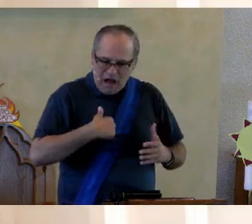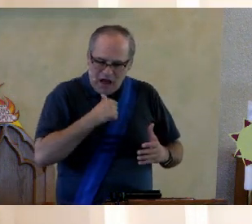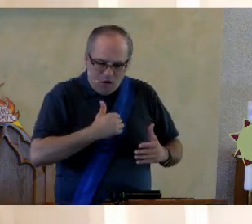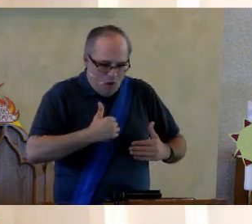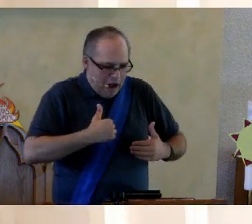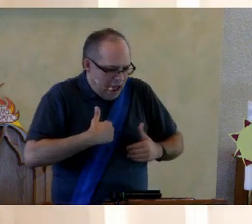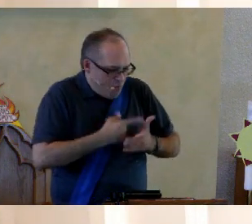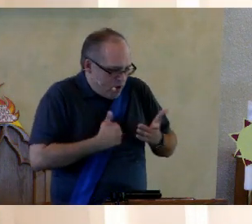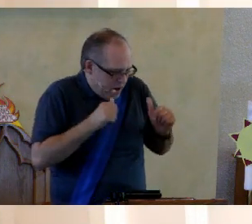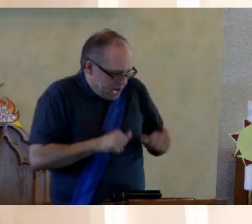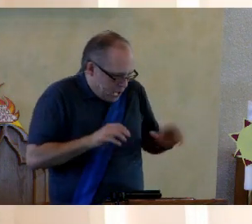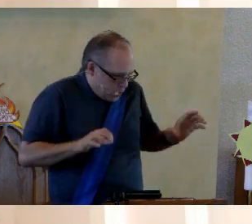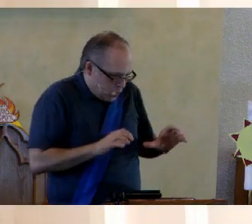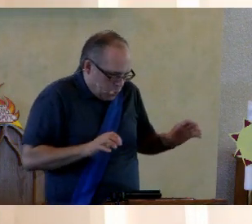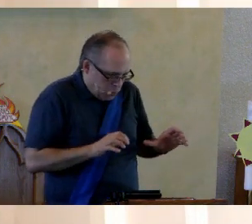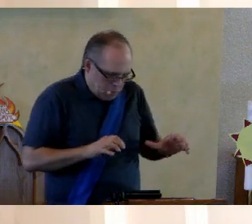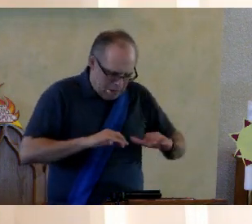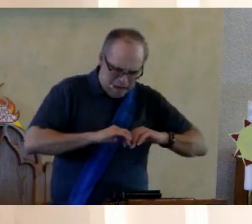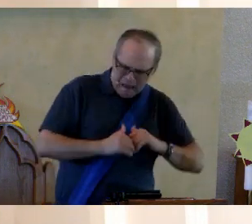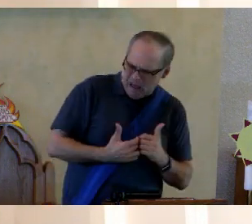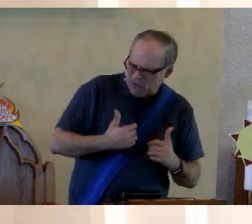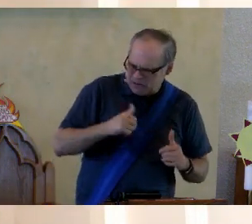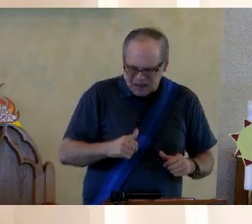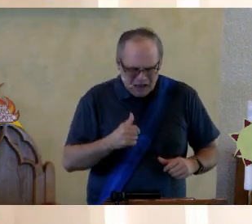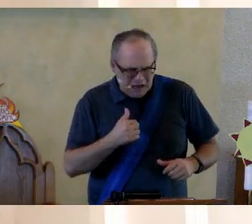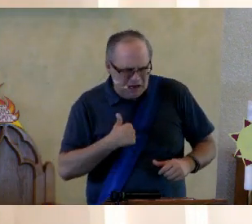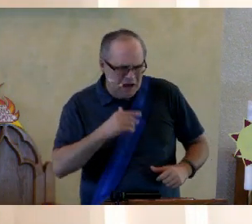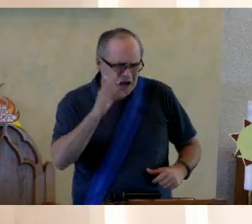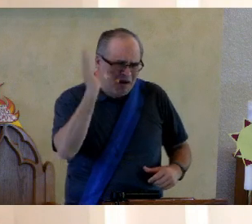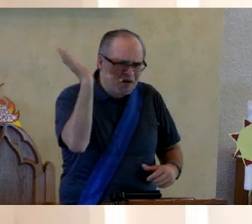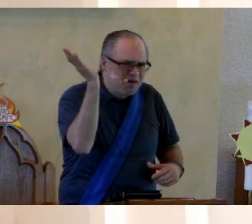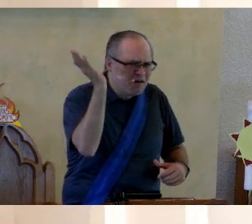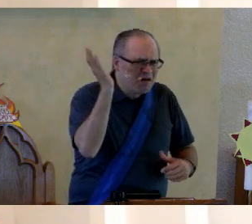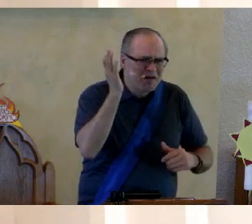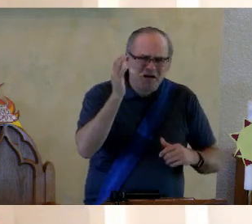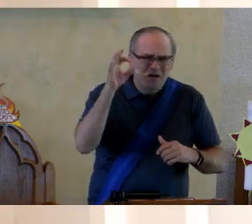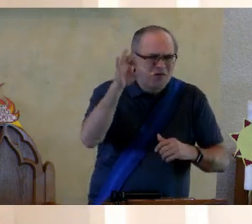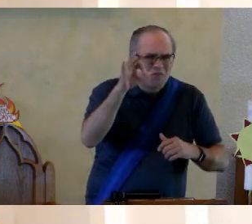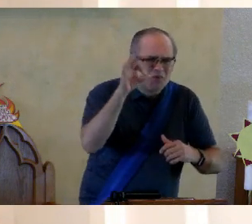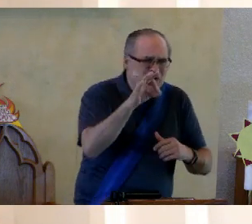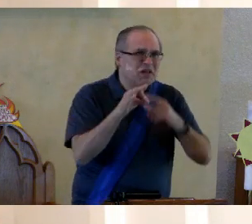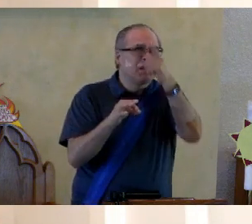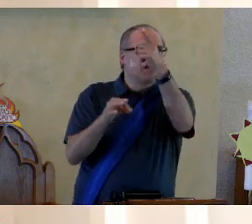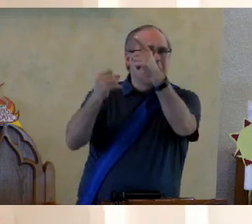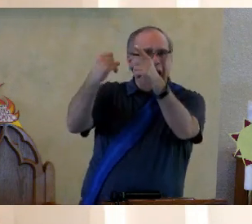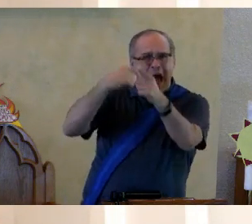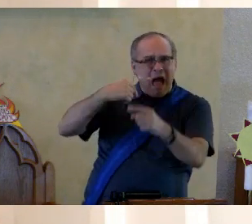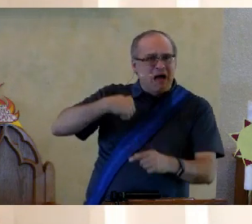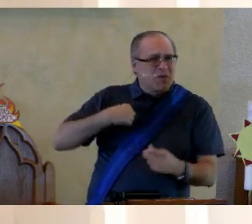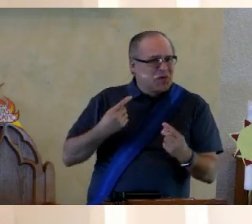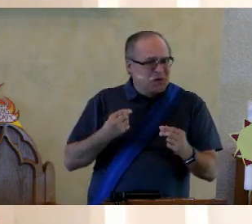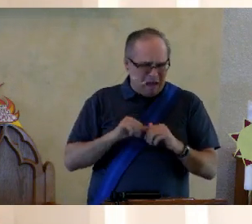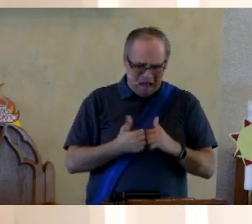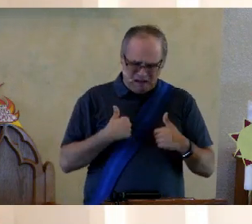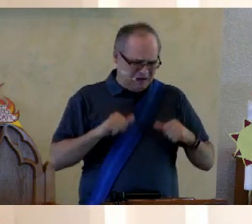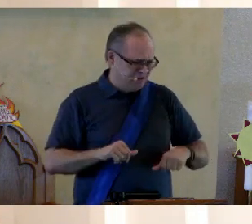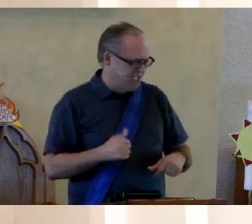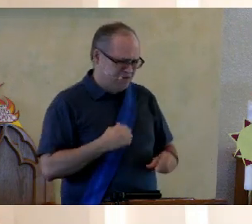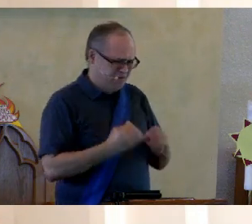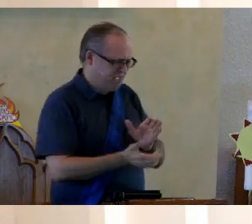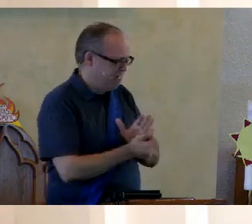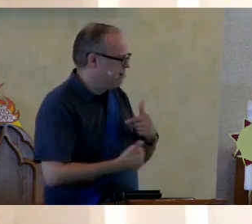that he couldn't possibly pull off what Yahweh was asking him to do. So his supposed concern for the well-being